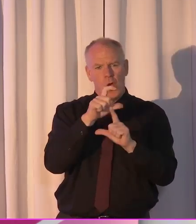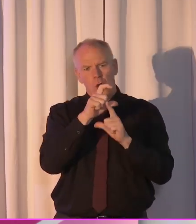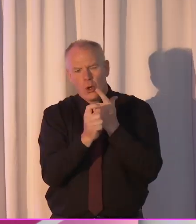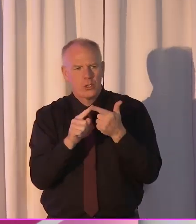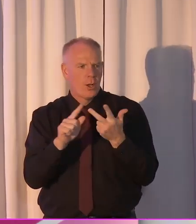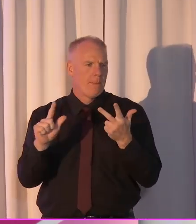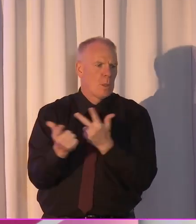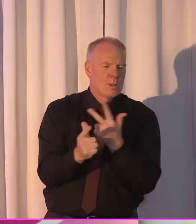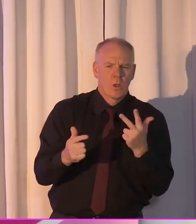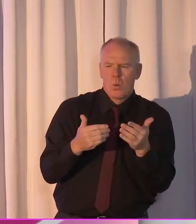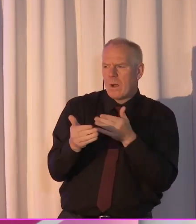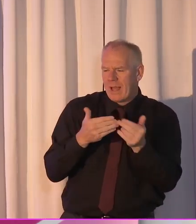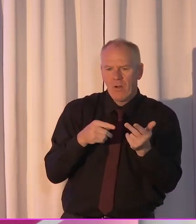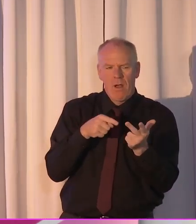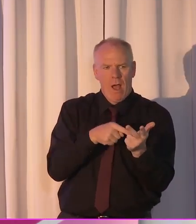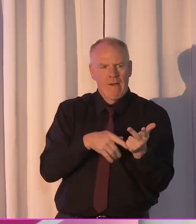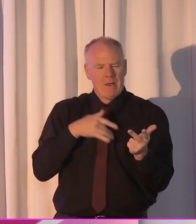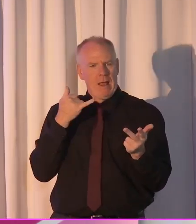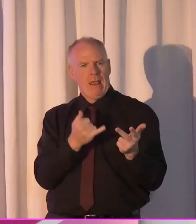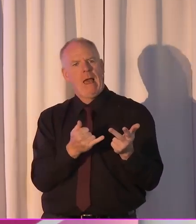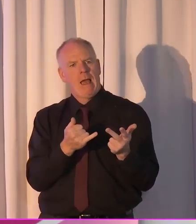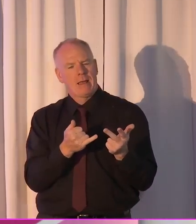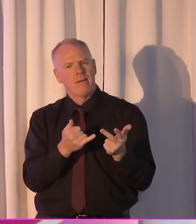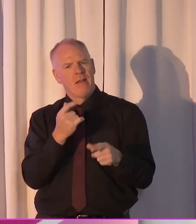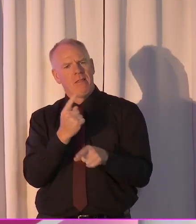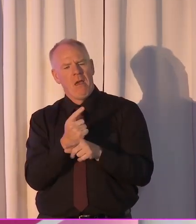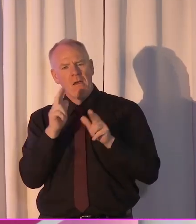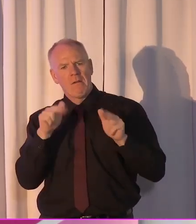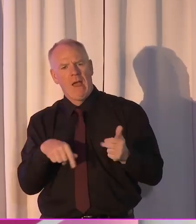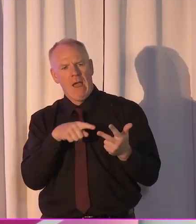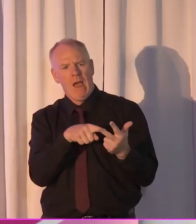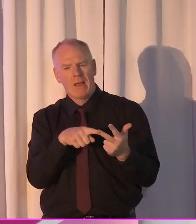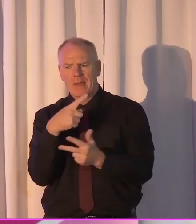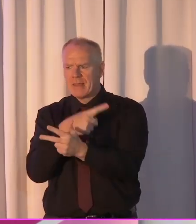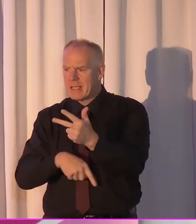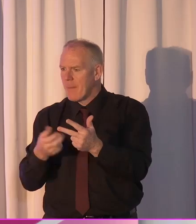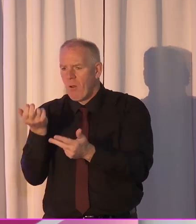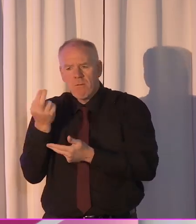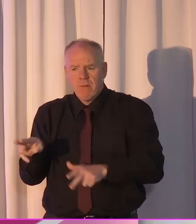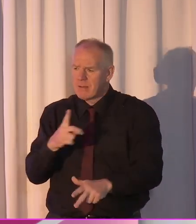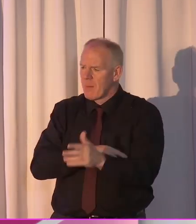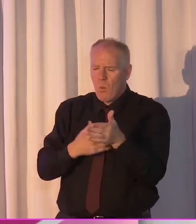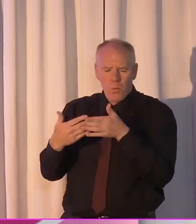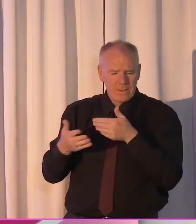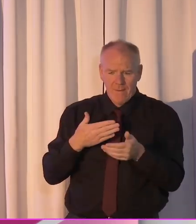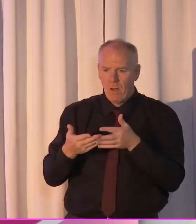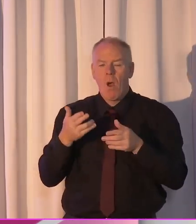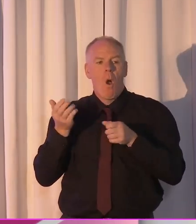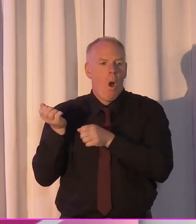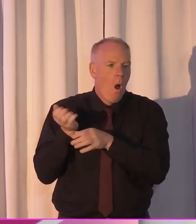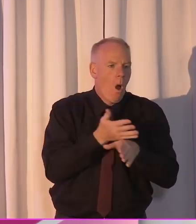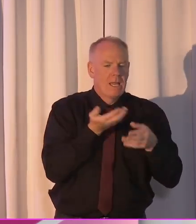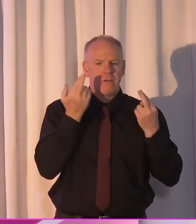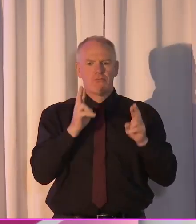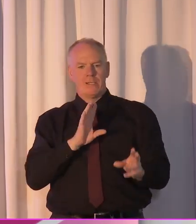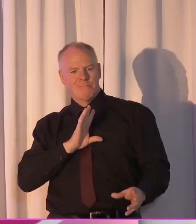it music, I think there is a space there, disabled or non-disabled, that we all have the